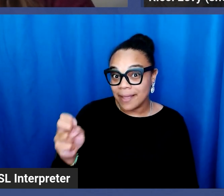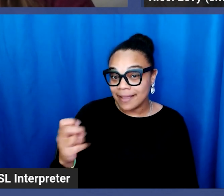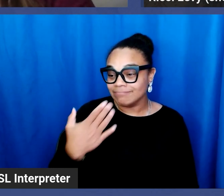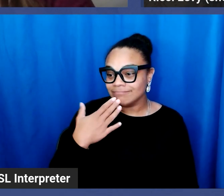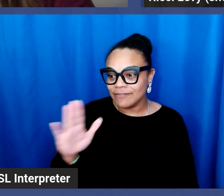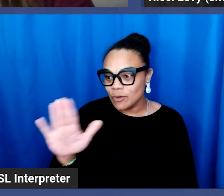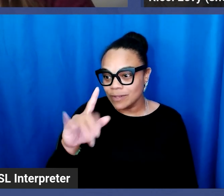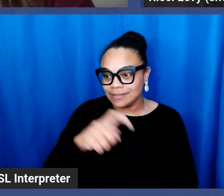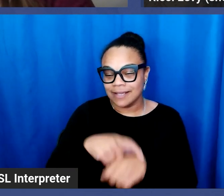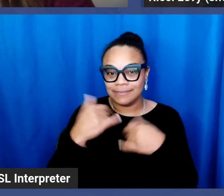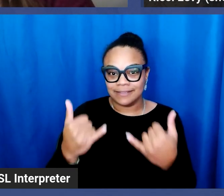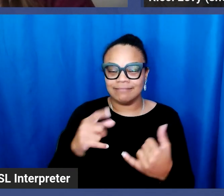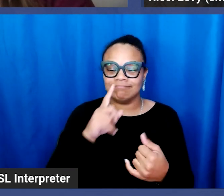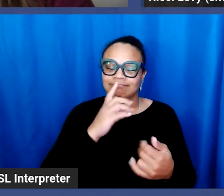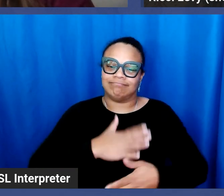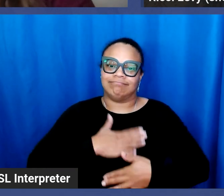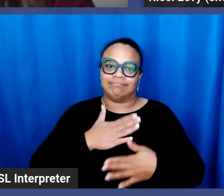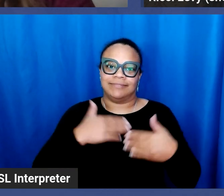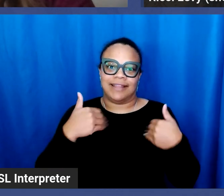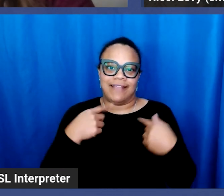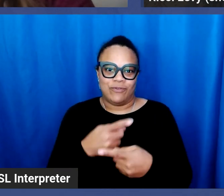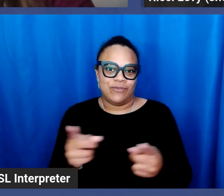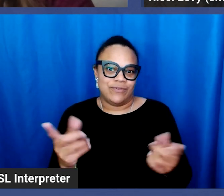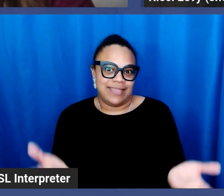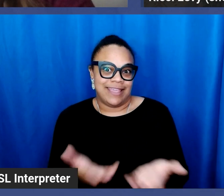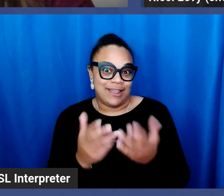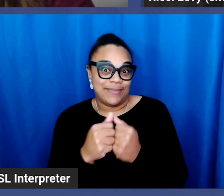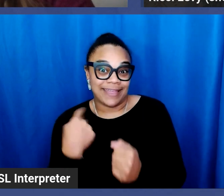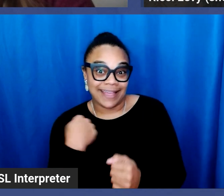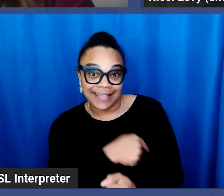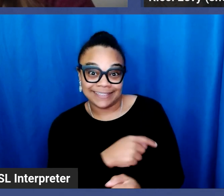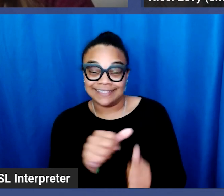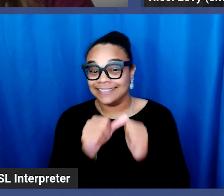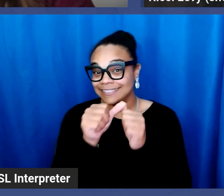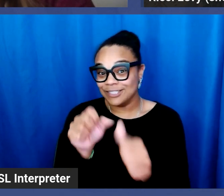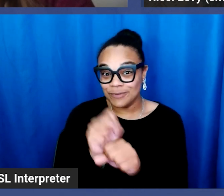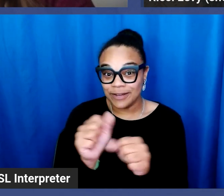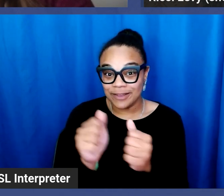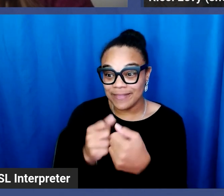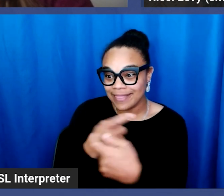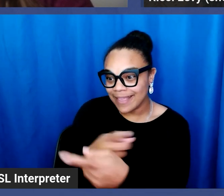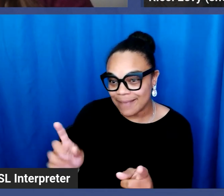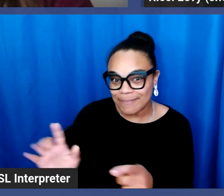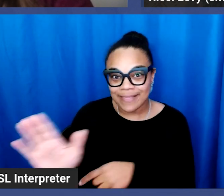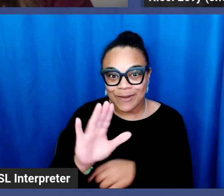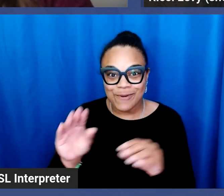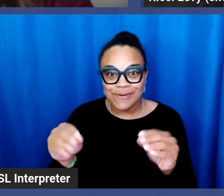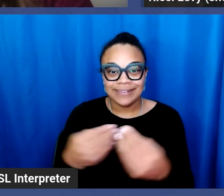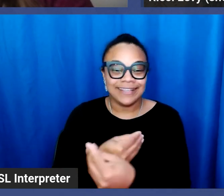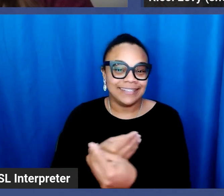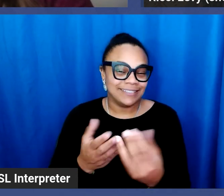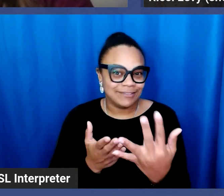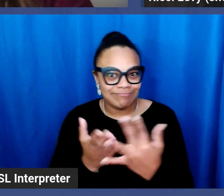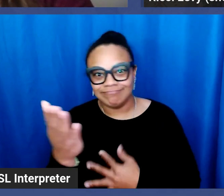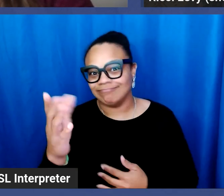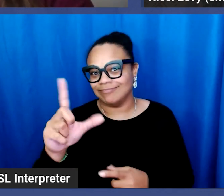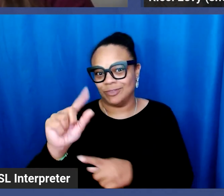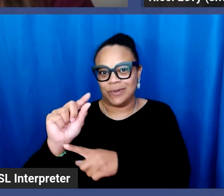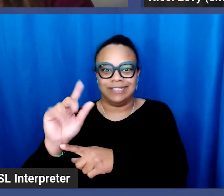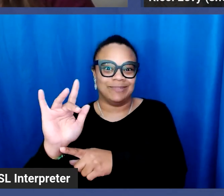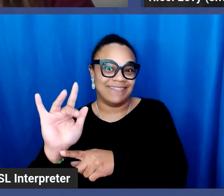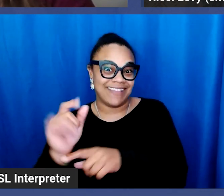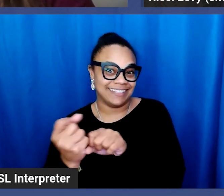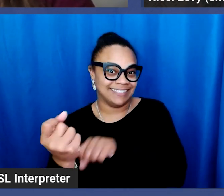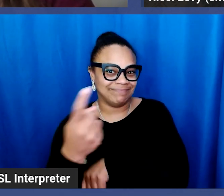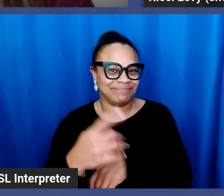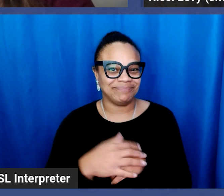today. So glad to have you here with us and continue to be working with all of them and their organizations well into